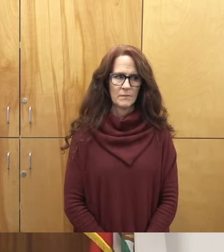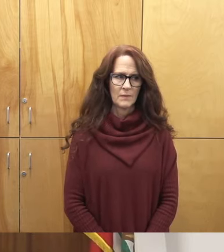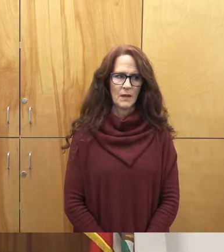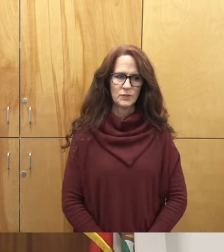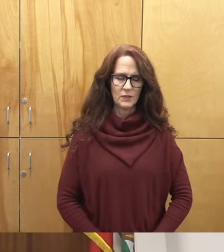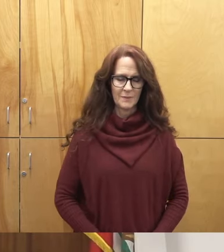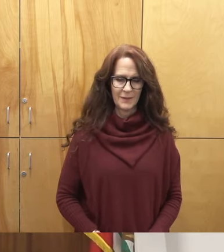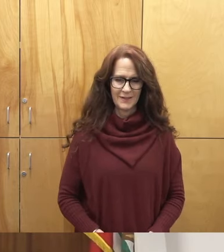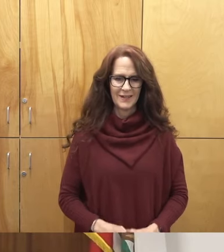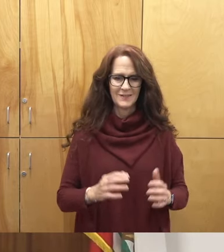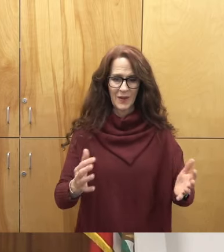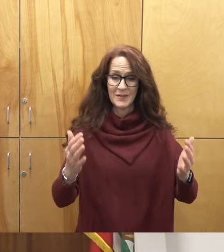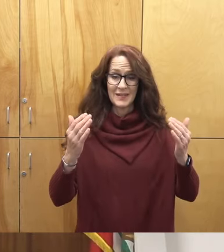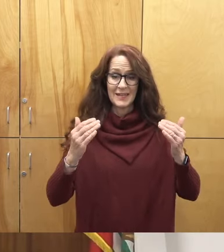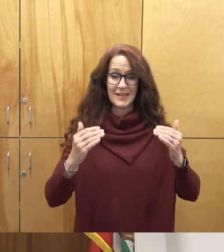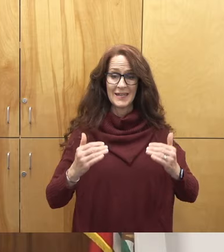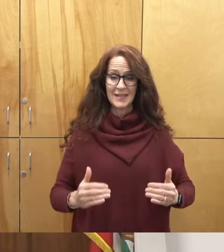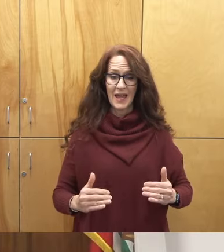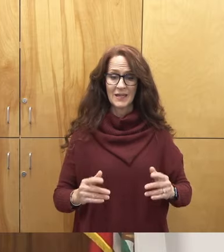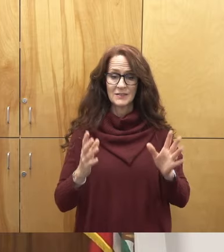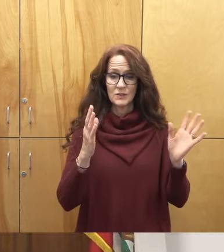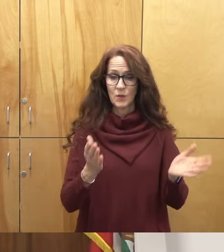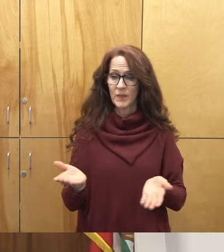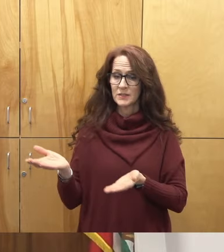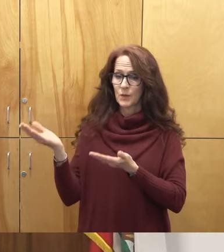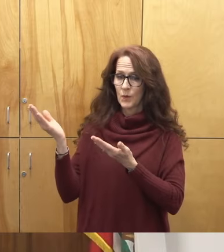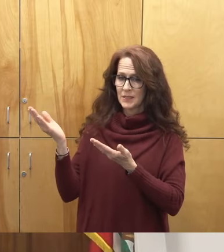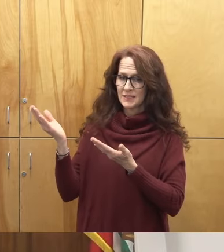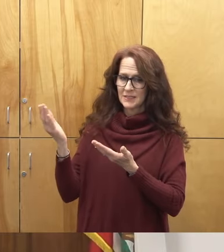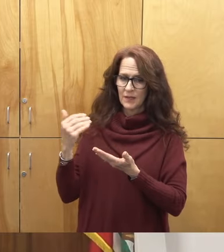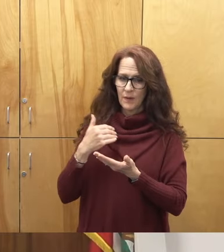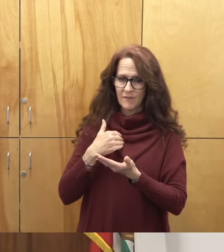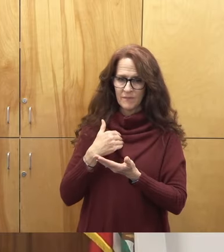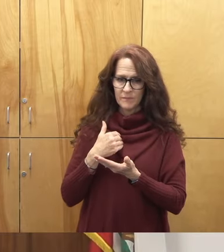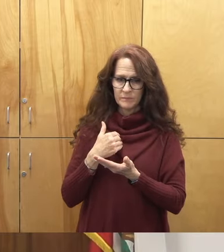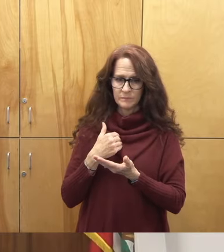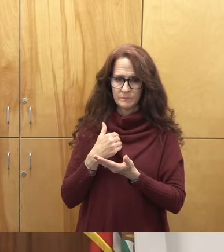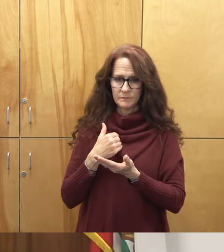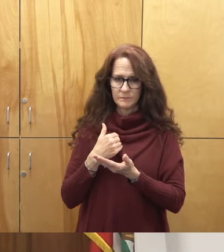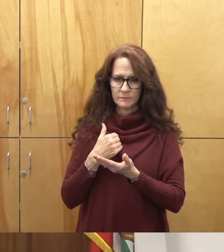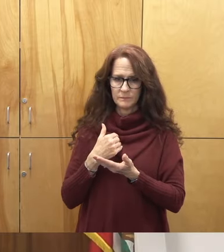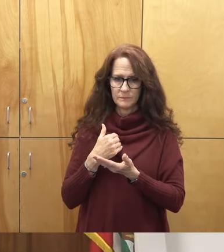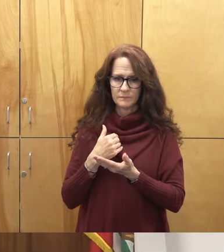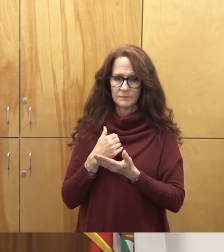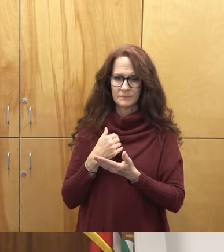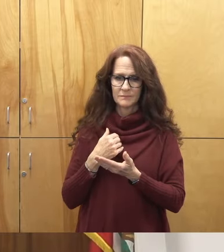Okay, next I'll direct your attention to the screens. We have a video to watch.